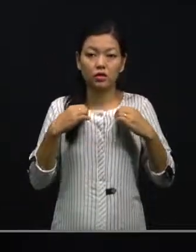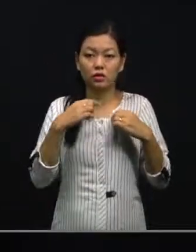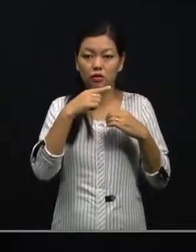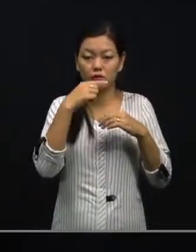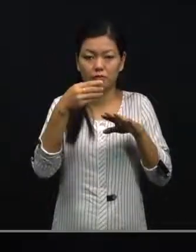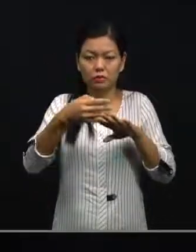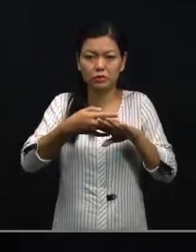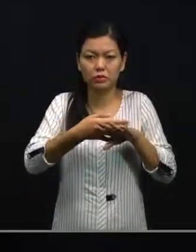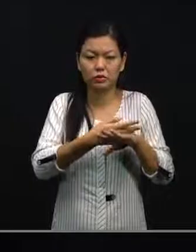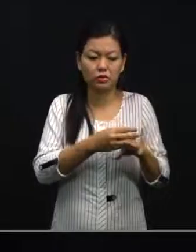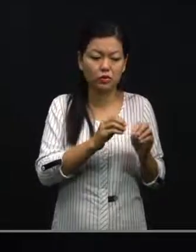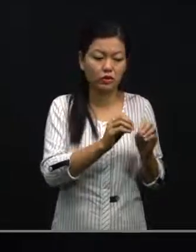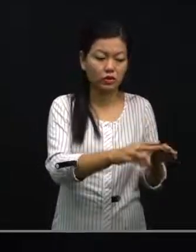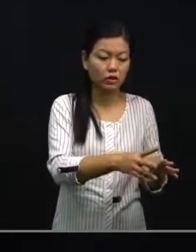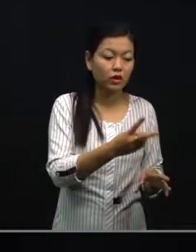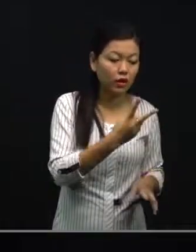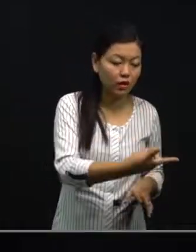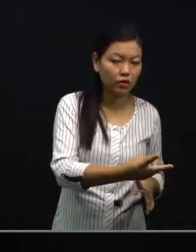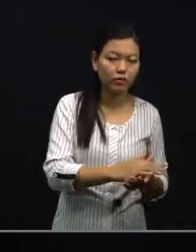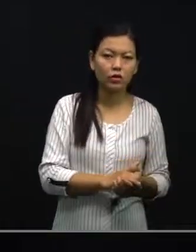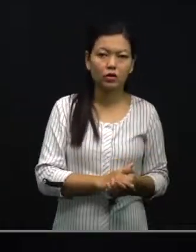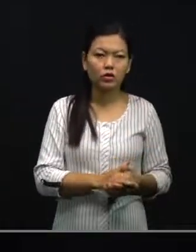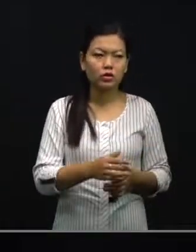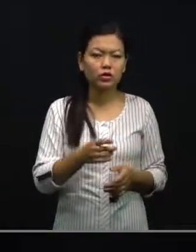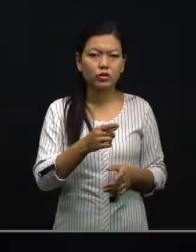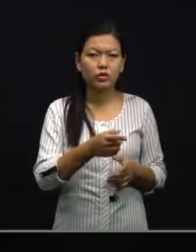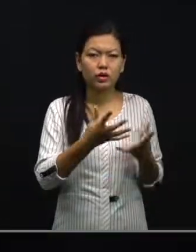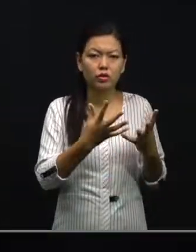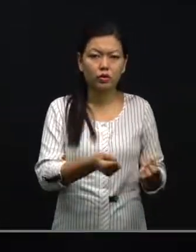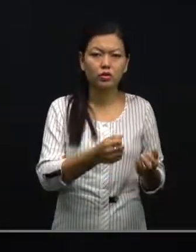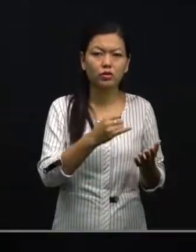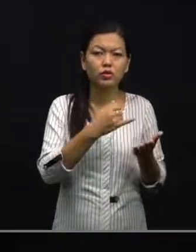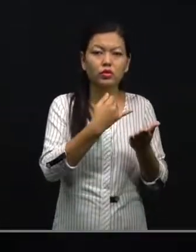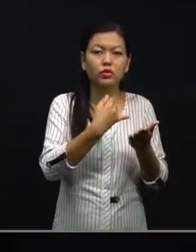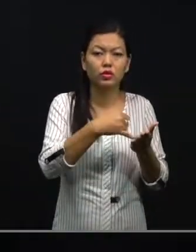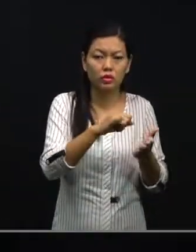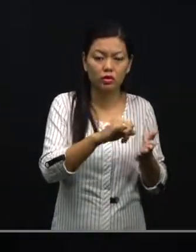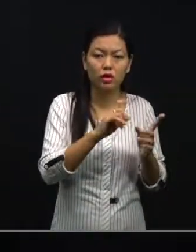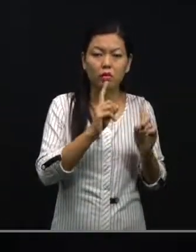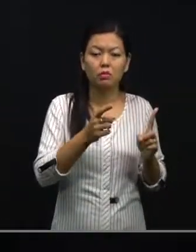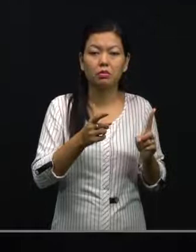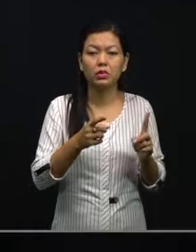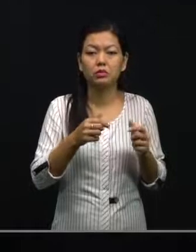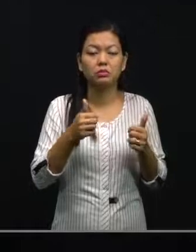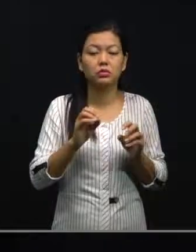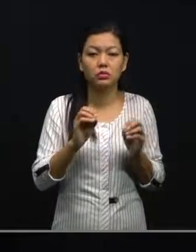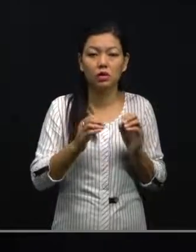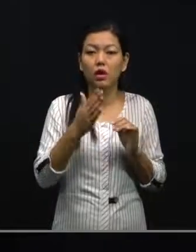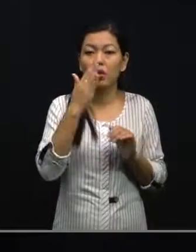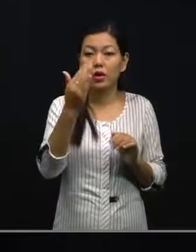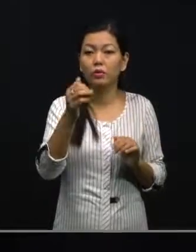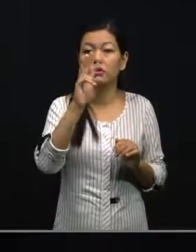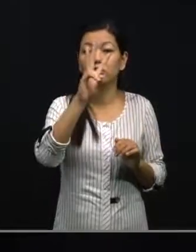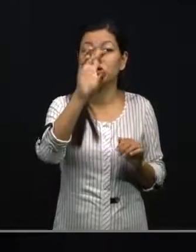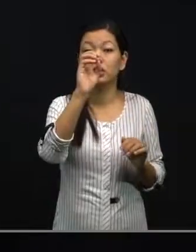it attracts lots of tourists to that place too, or spot too. However, what did he say? That is nonsense. That's what he